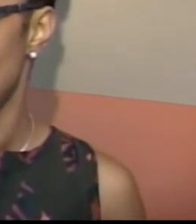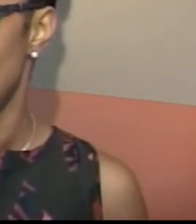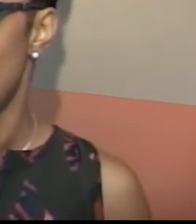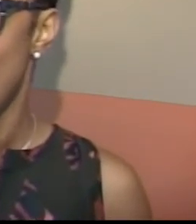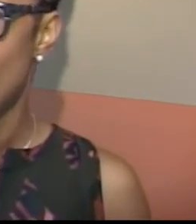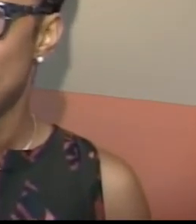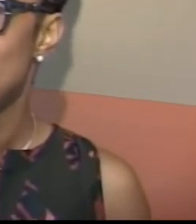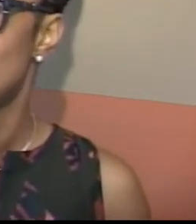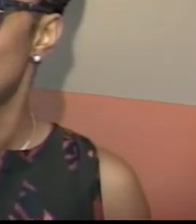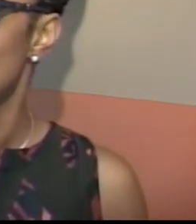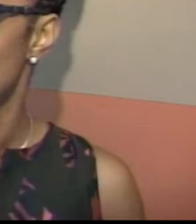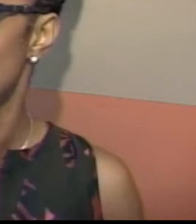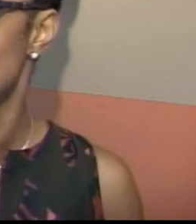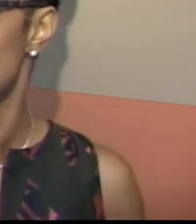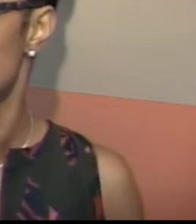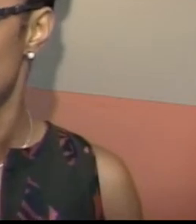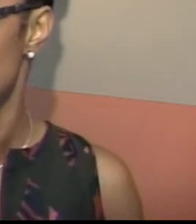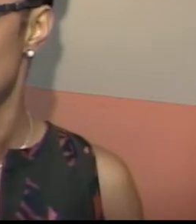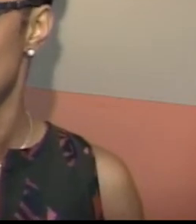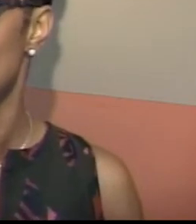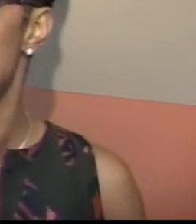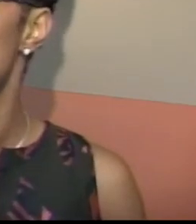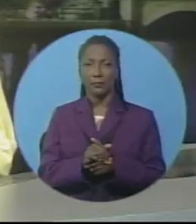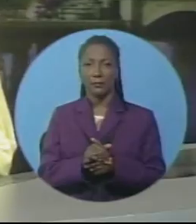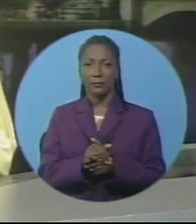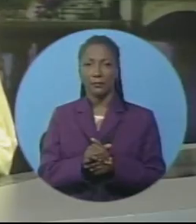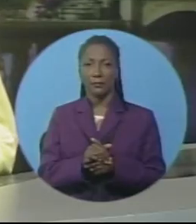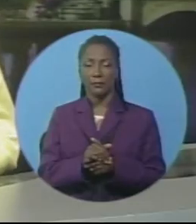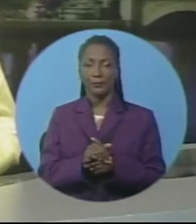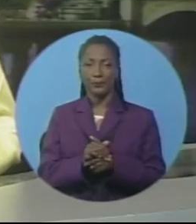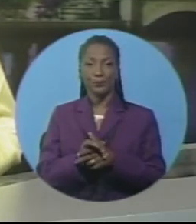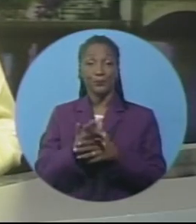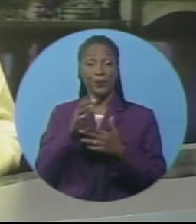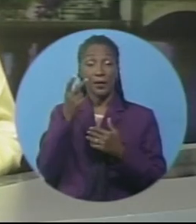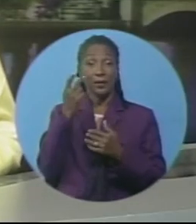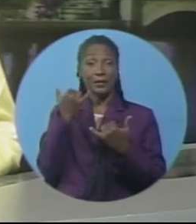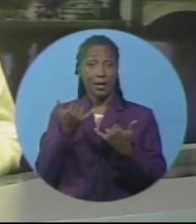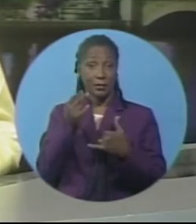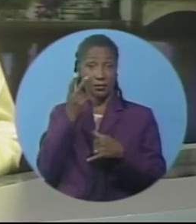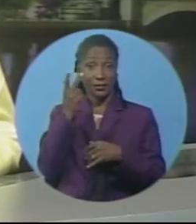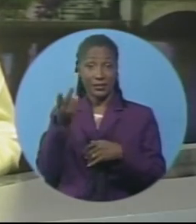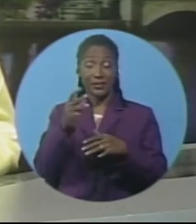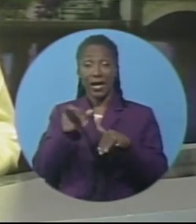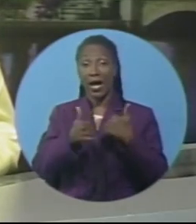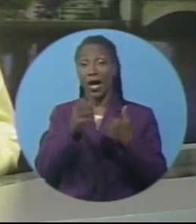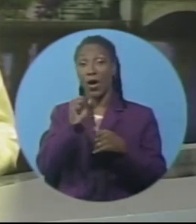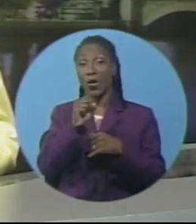economy on the basis of performance of the services sector? Well, here's a look now at how